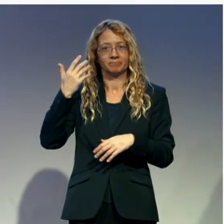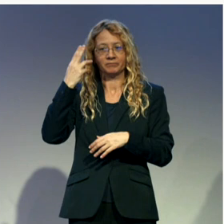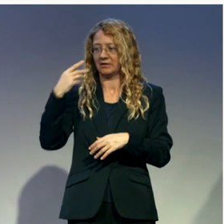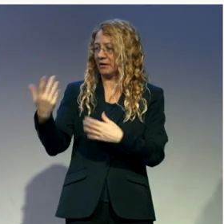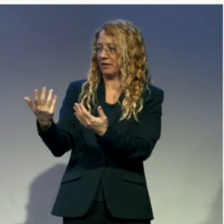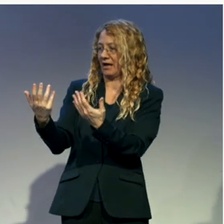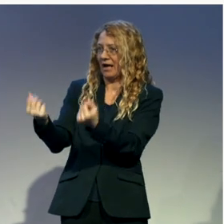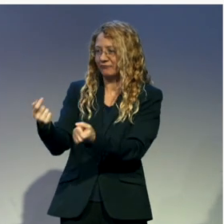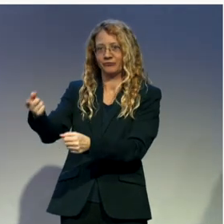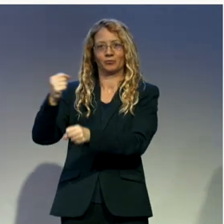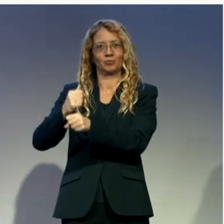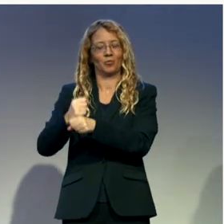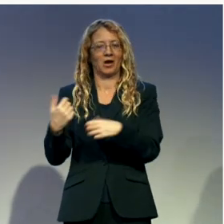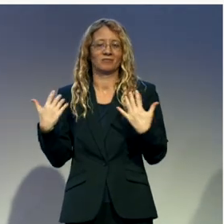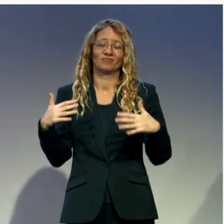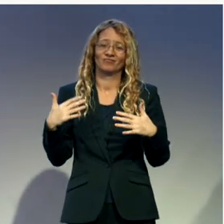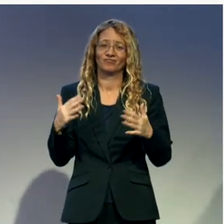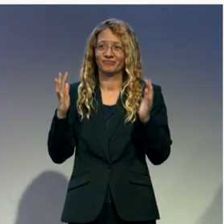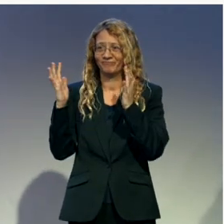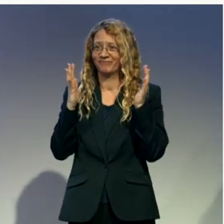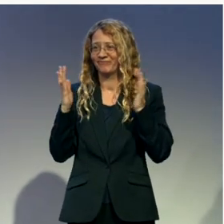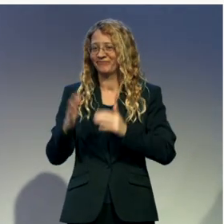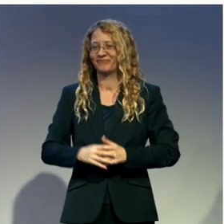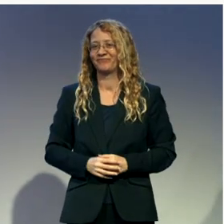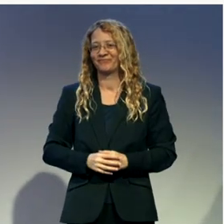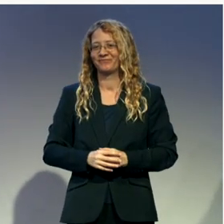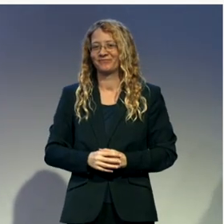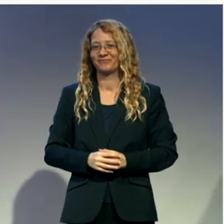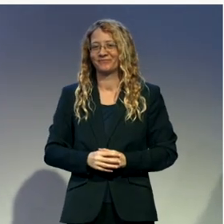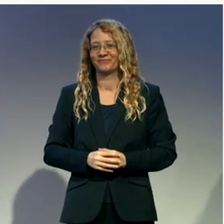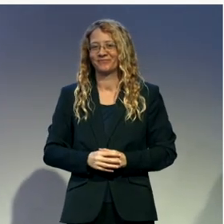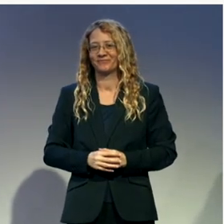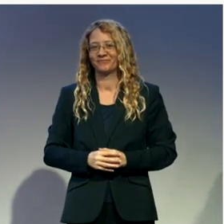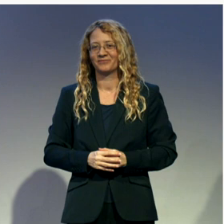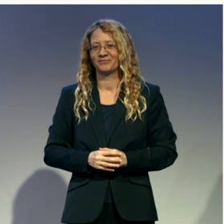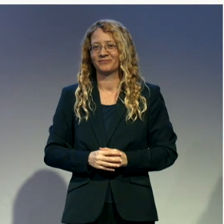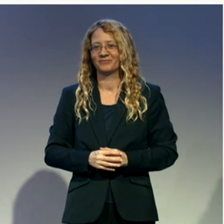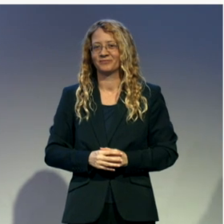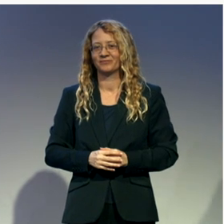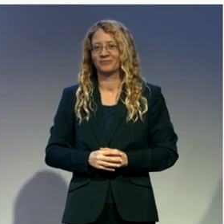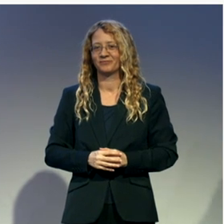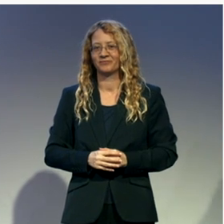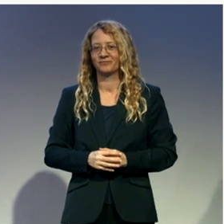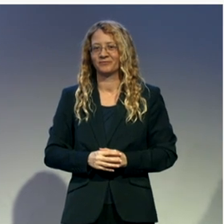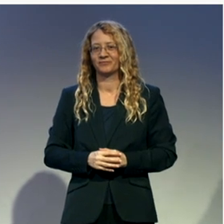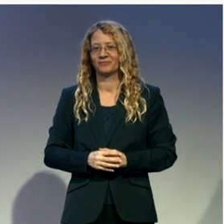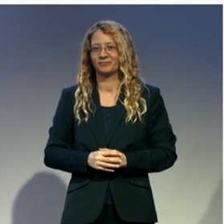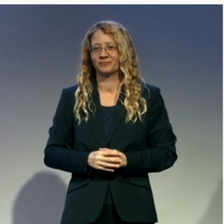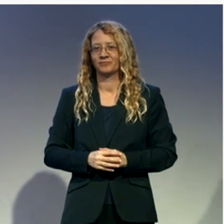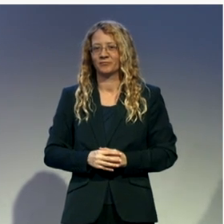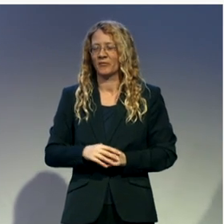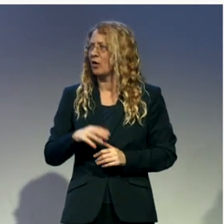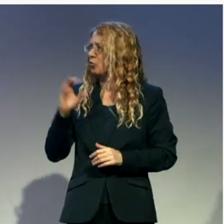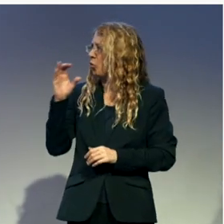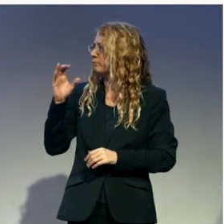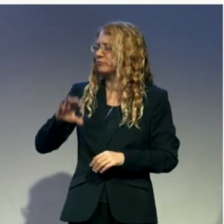Thank you so much, Petra. And well said, speakers from Colombia, Cambodia, Israel, and India.